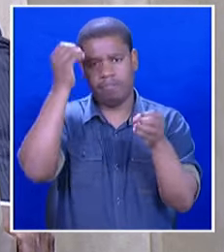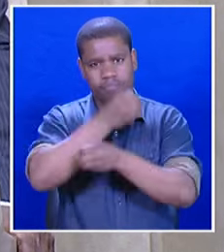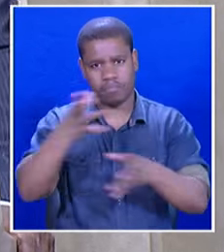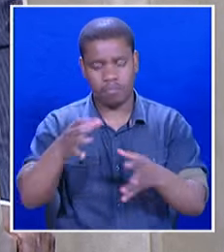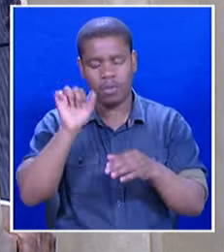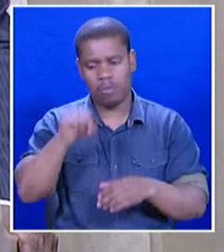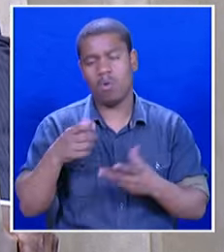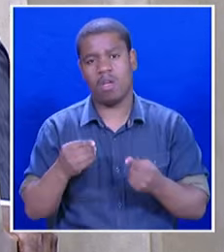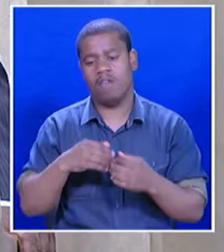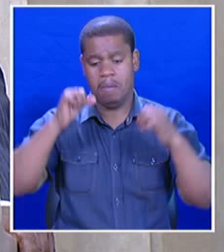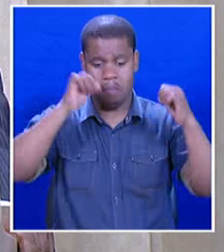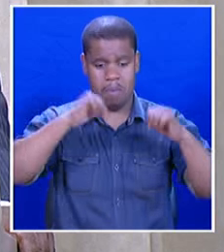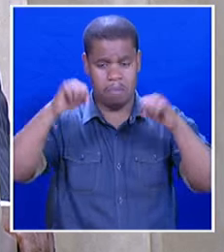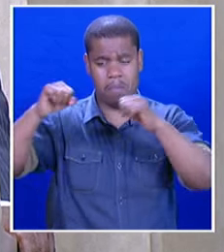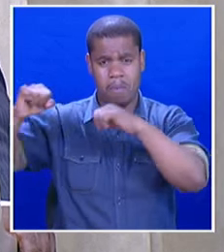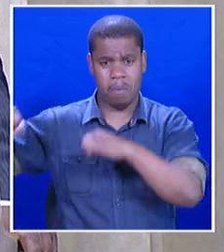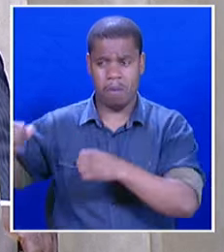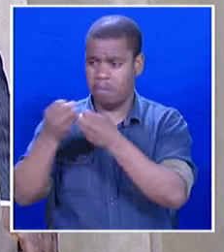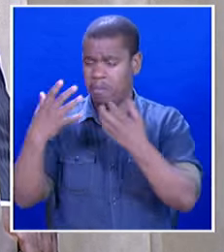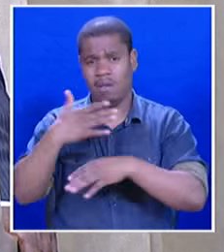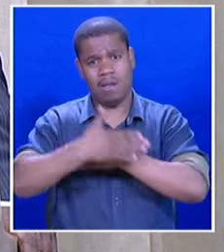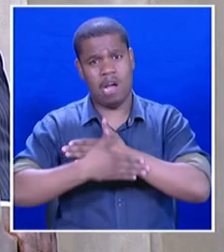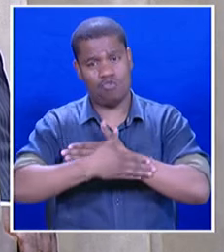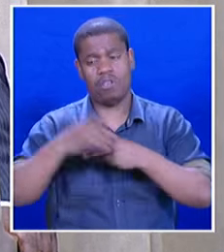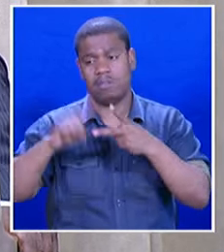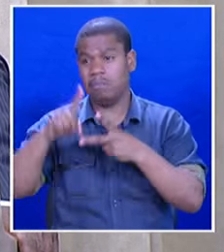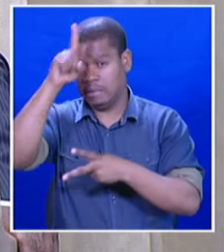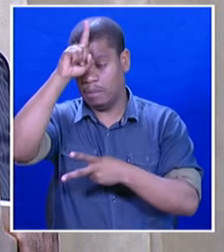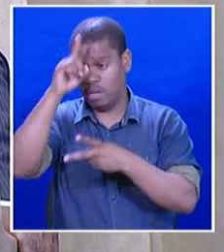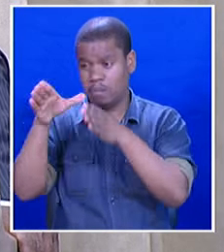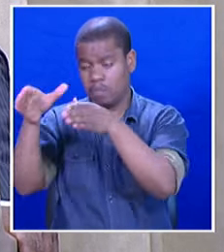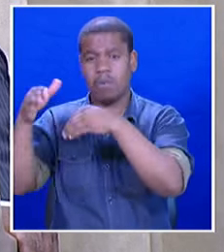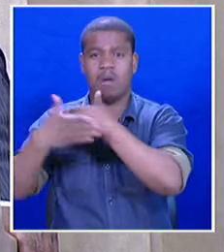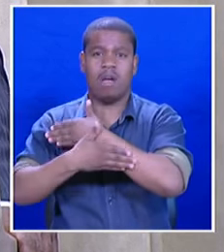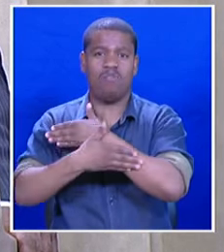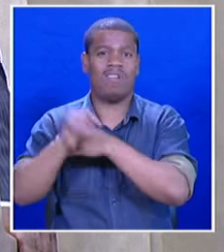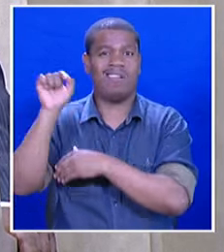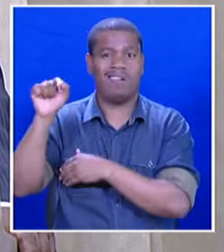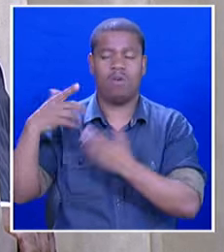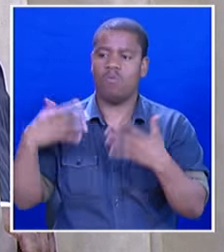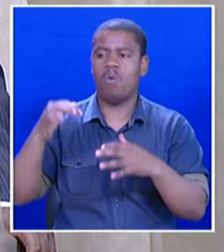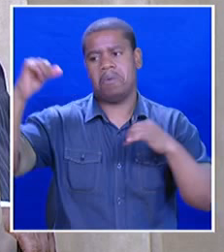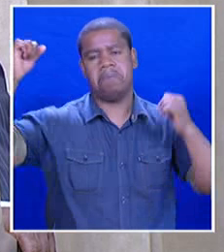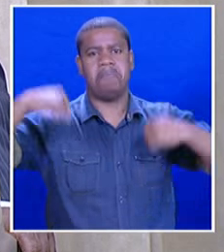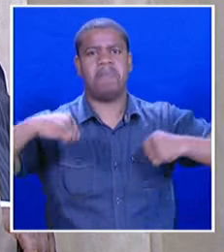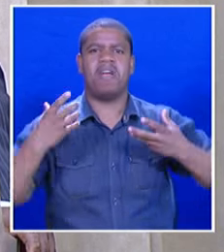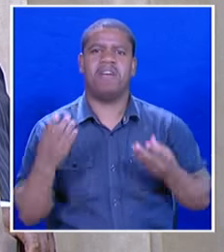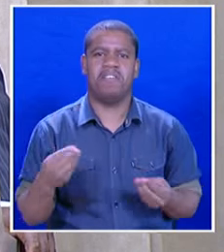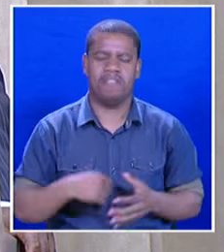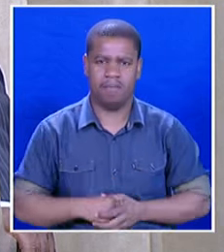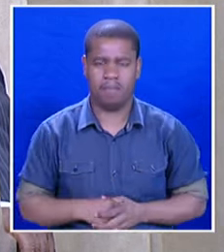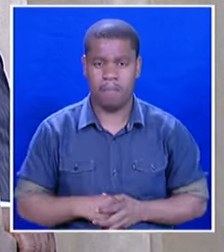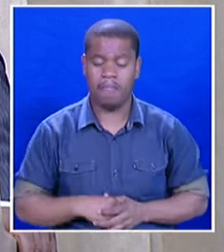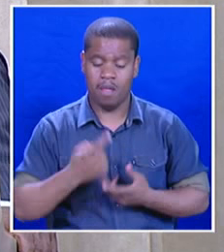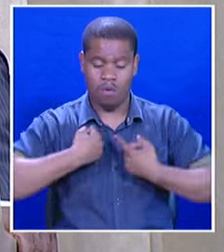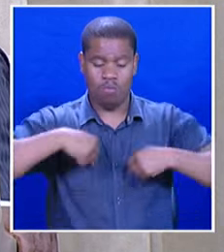with a number of countries, and Germany clearly is one of those countries that we have agreements with. And as a developed economy